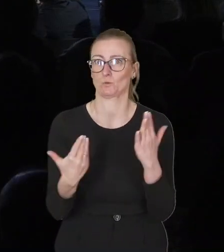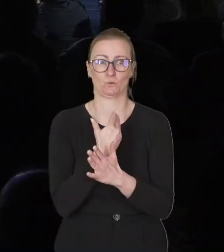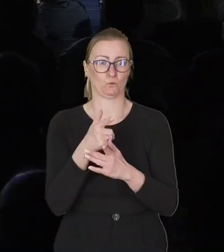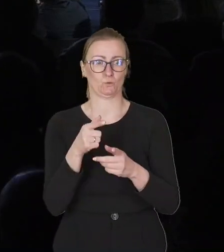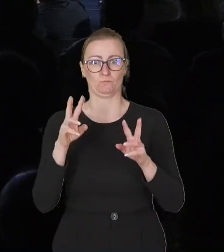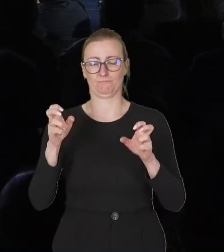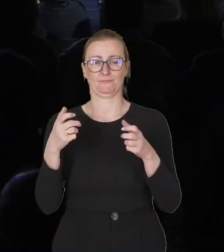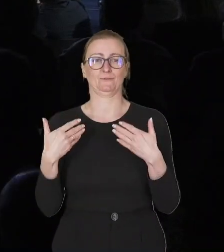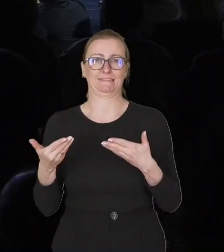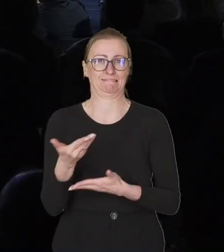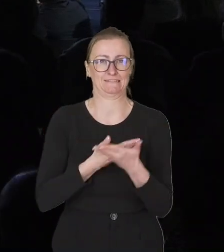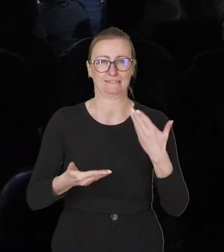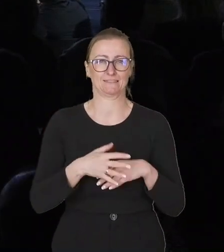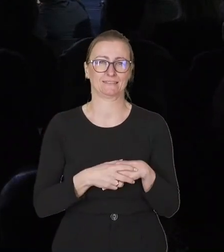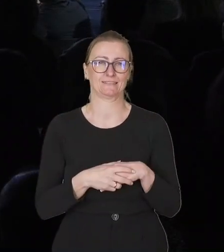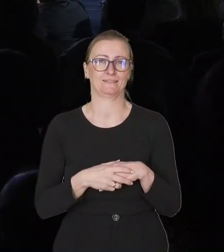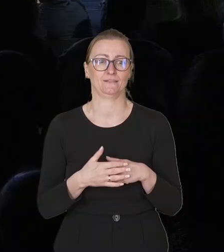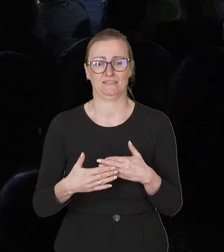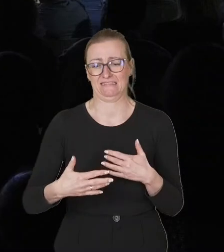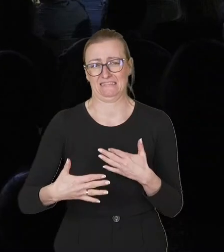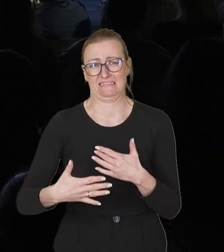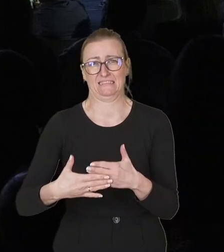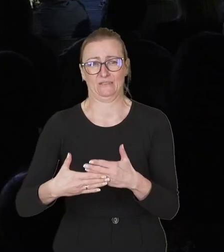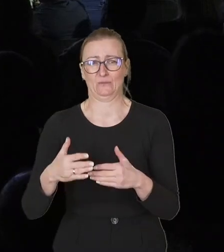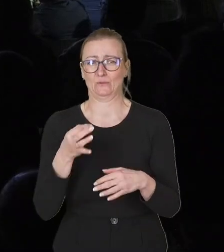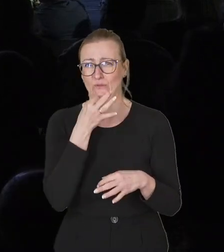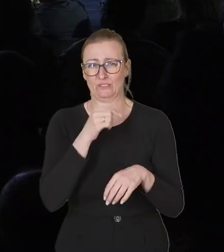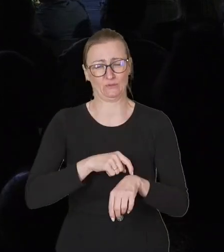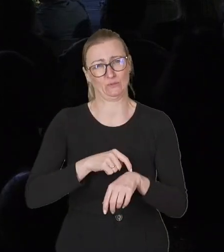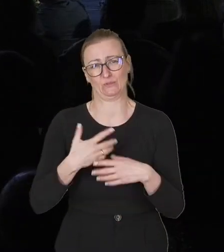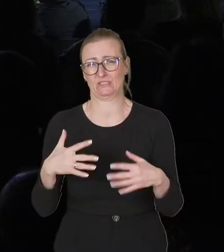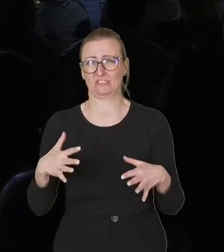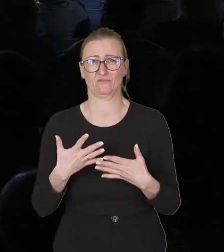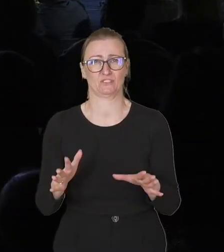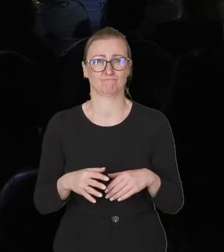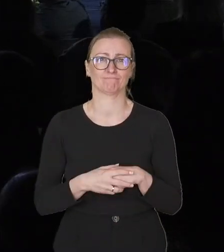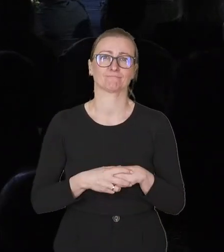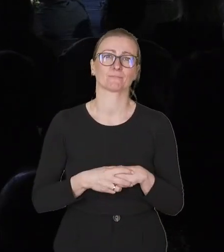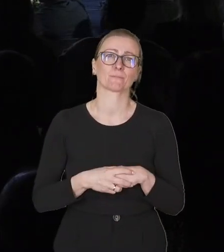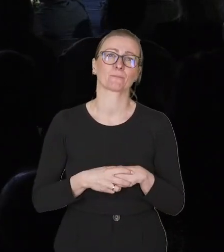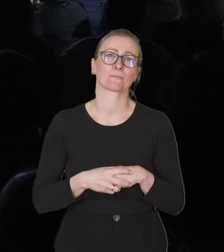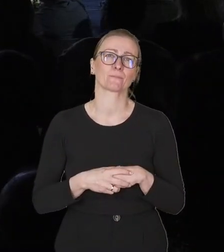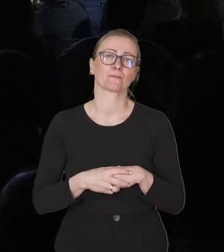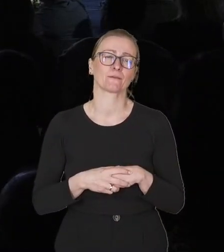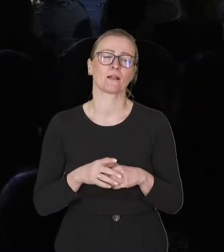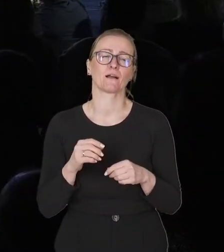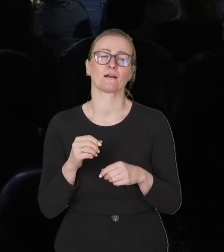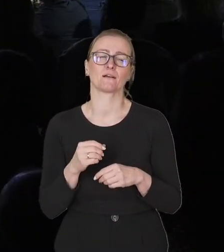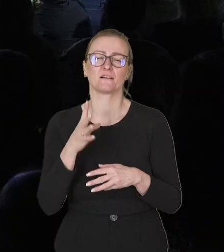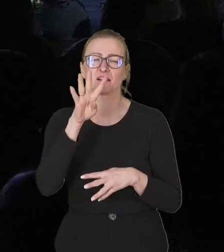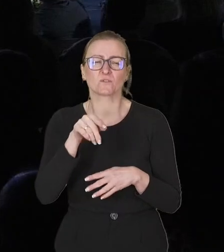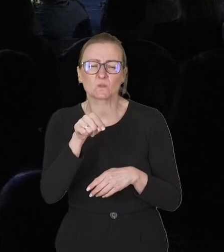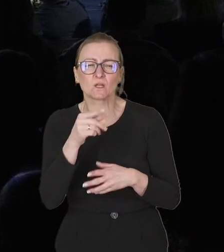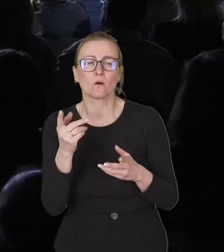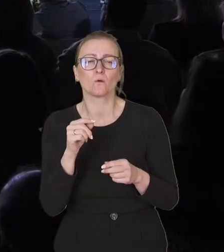able to scan a QR code and contribute to the discussion. If I may ask now, our technical support